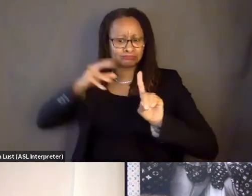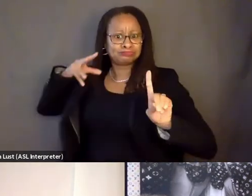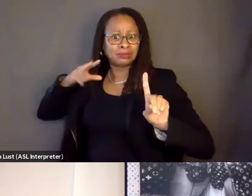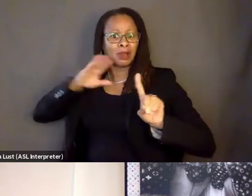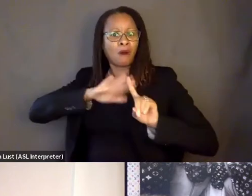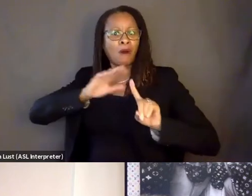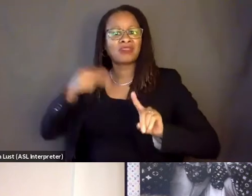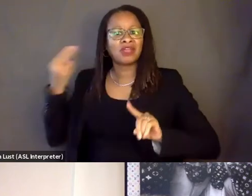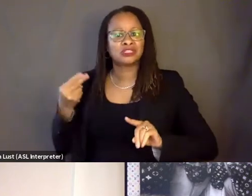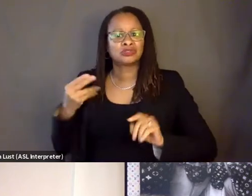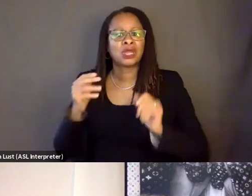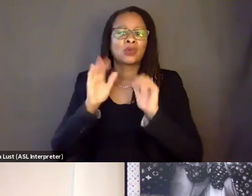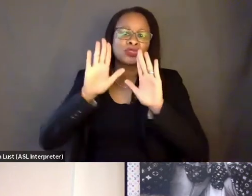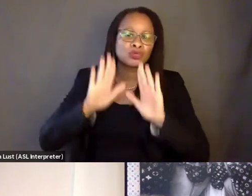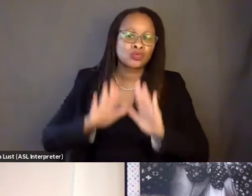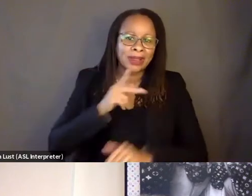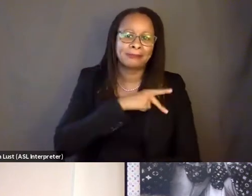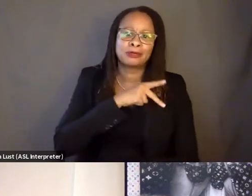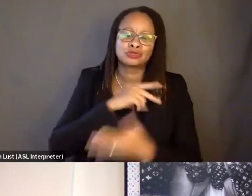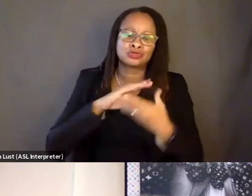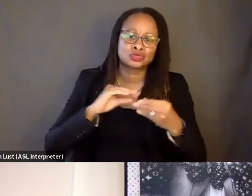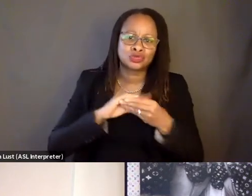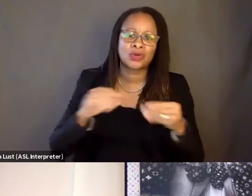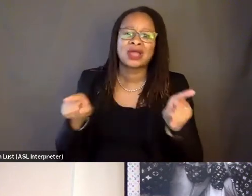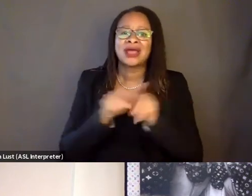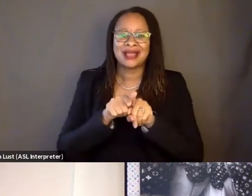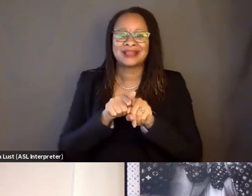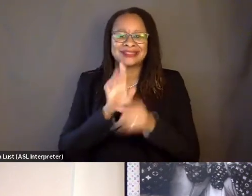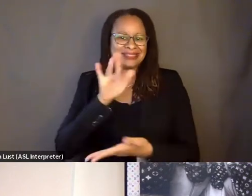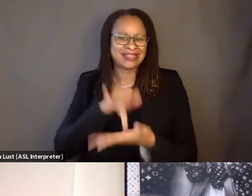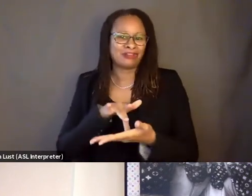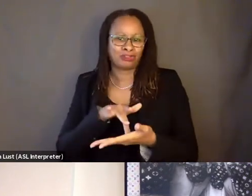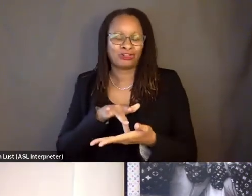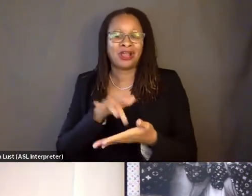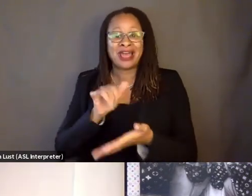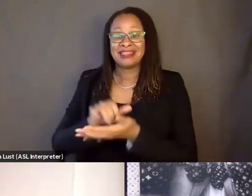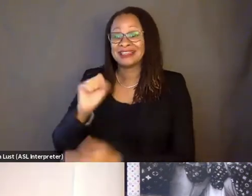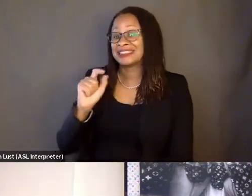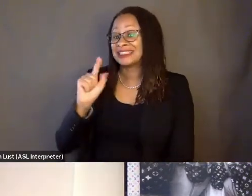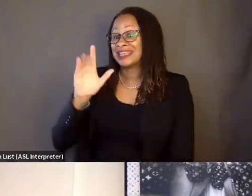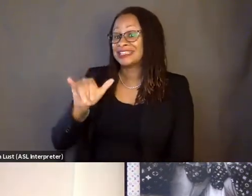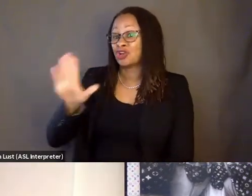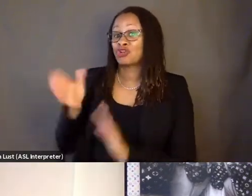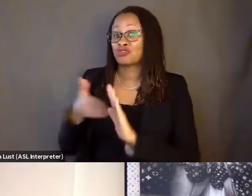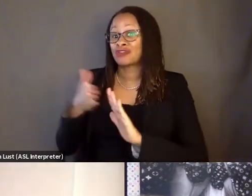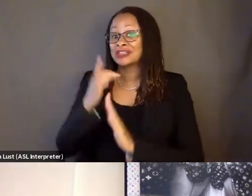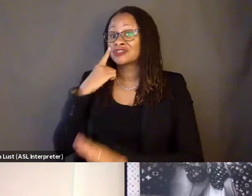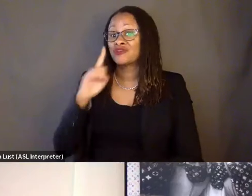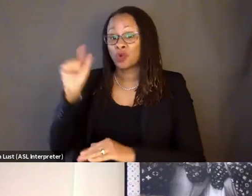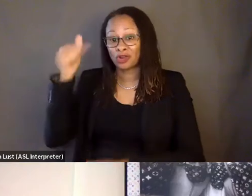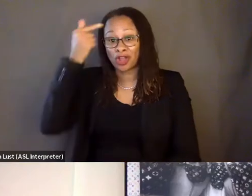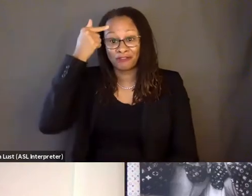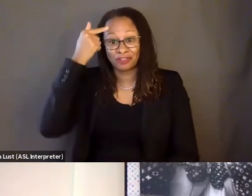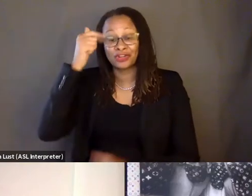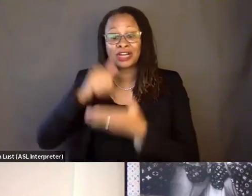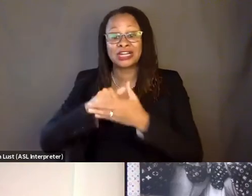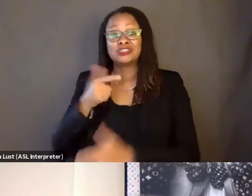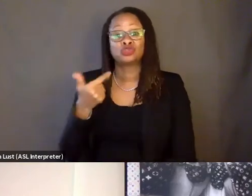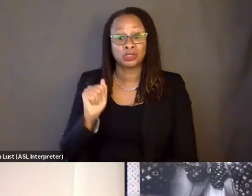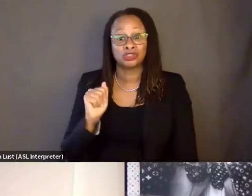with a great personal story, you know, as its beating heart, which was Stacey's race for governor. And of course, even her own